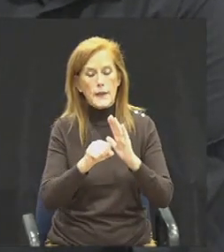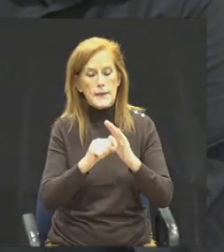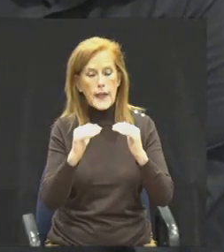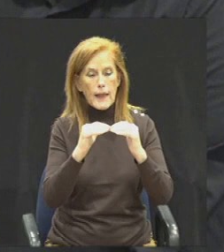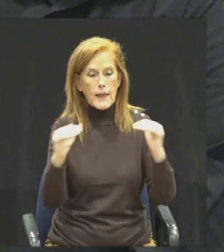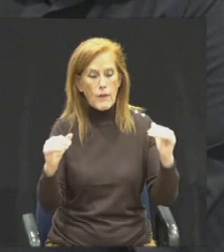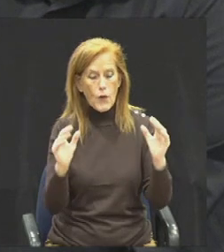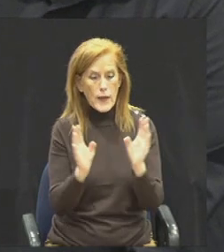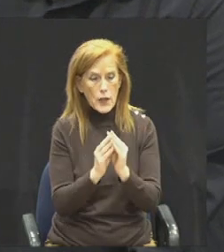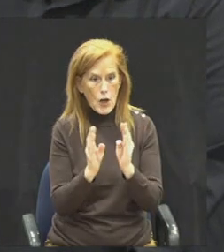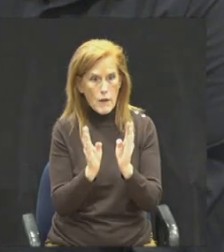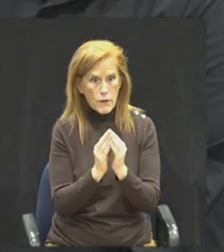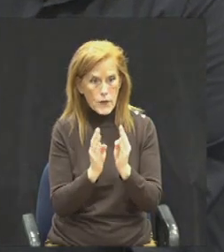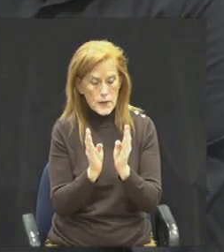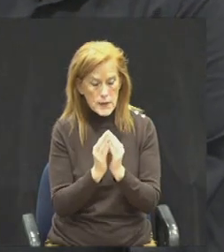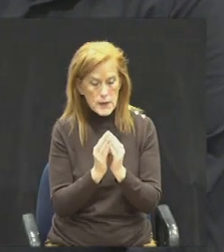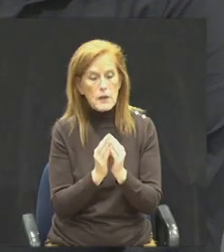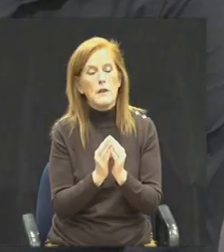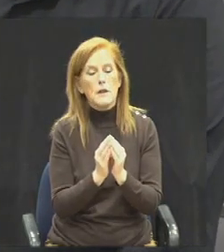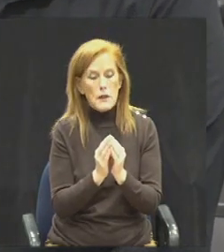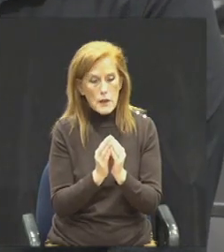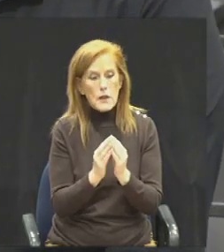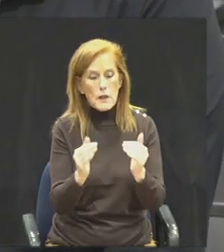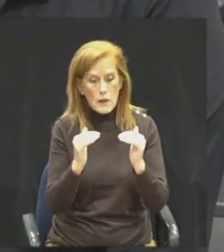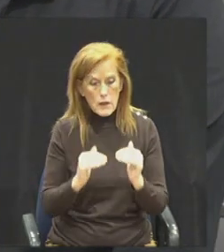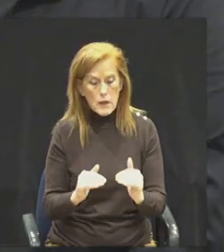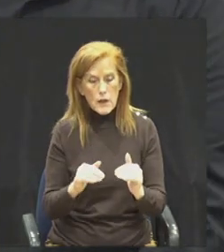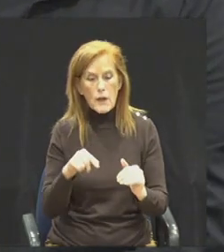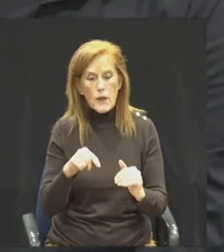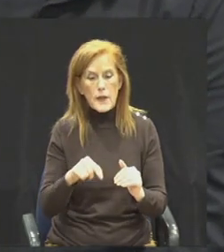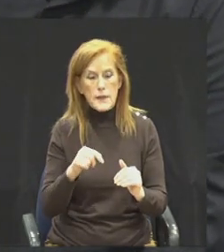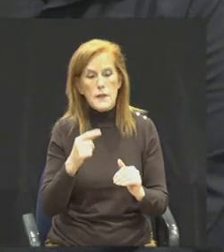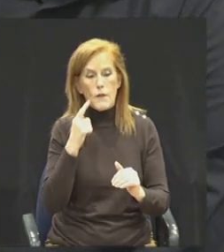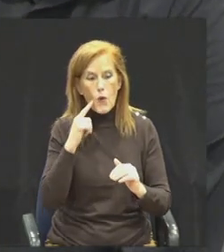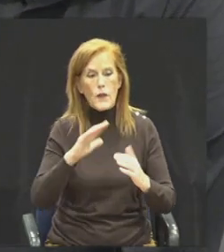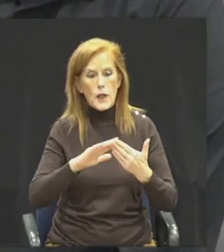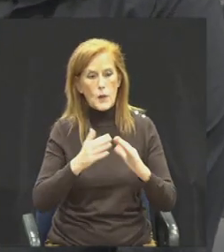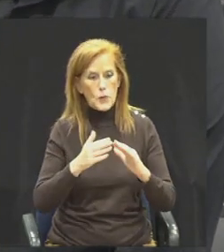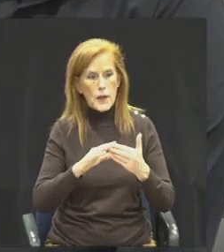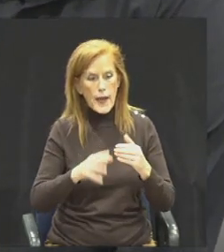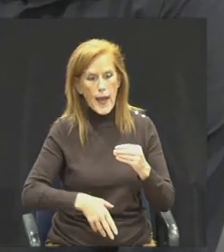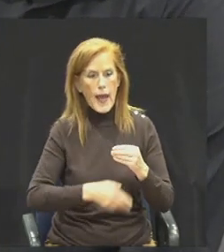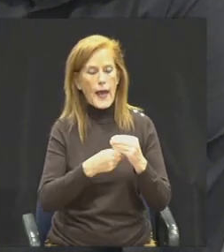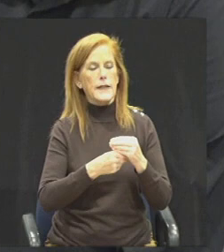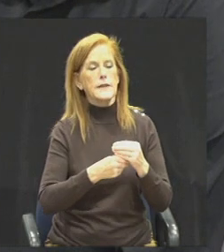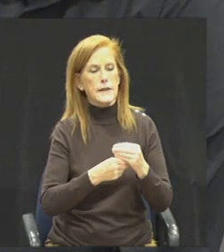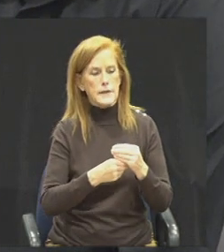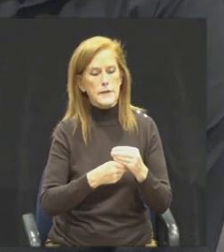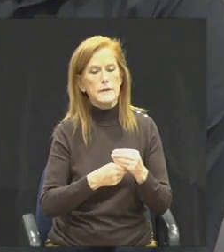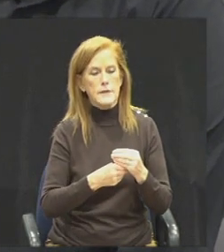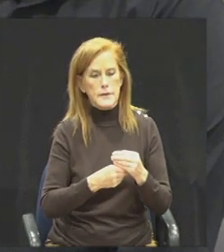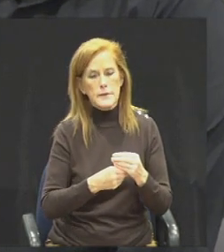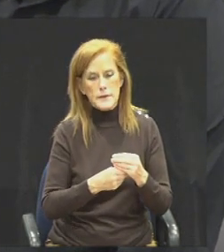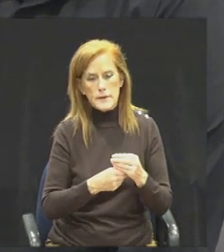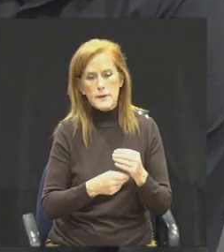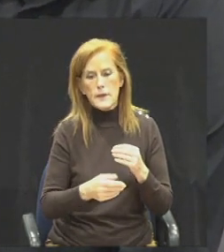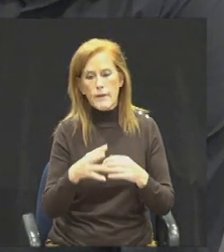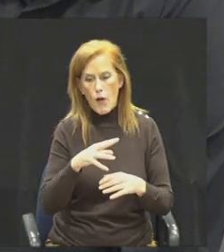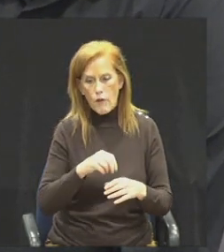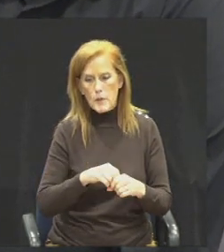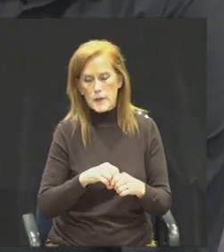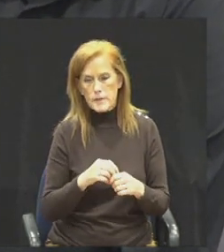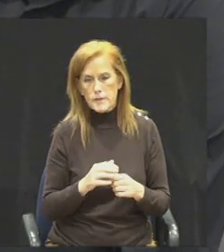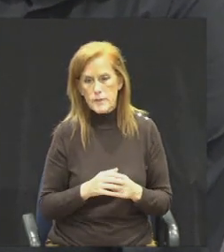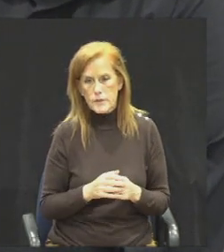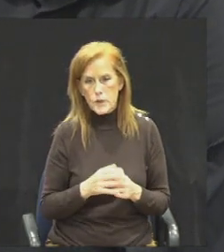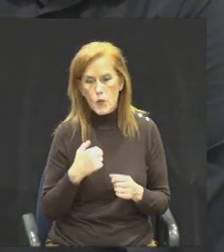at a conference. So this is just because extra for the community. We want to get involved and